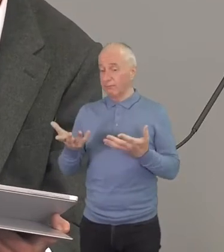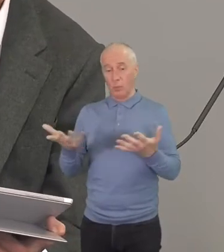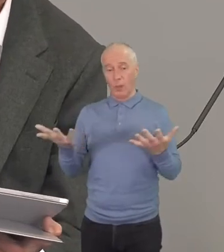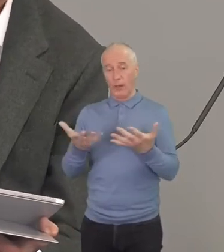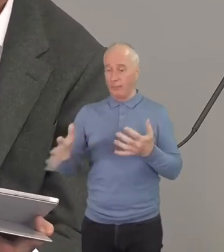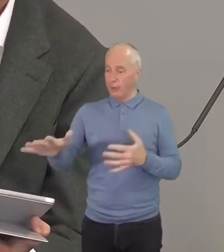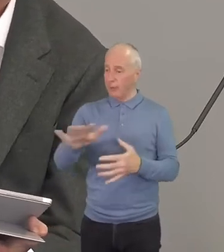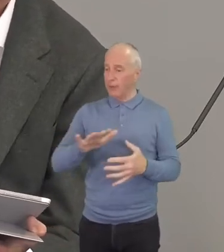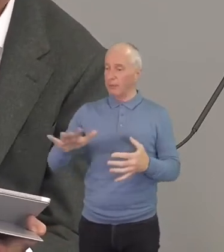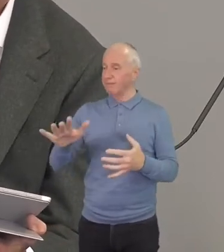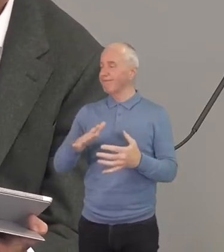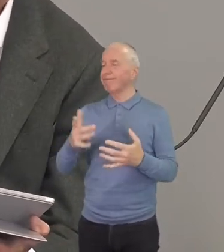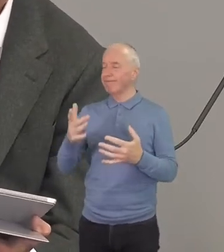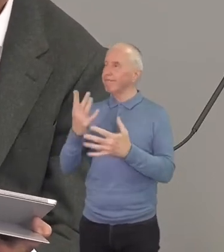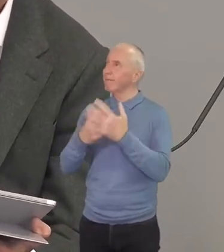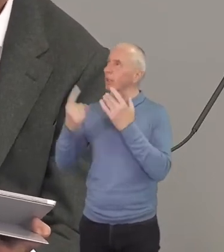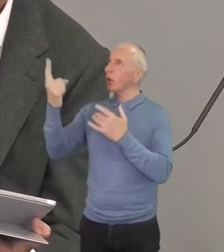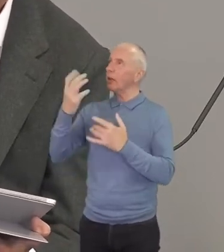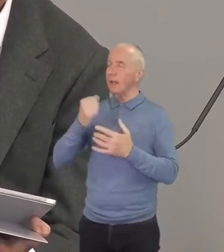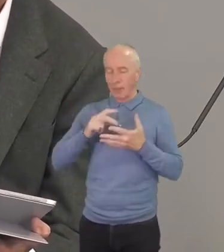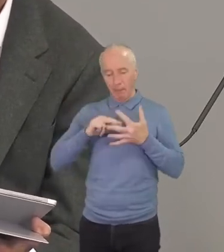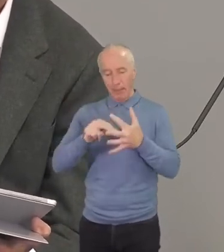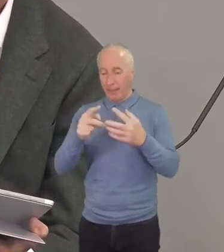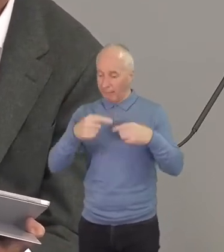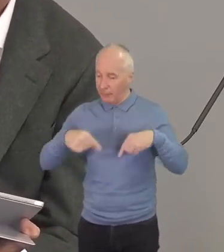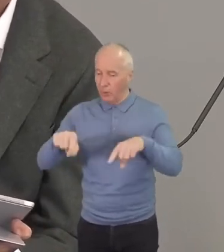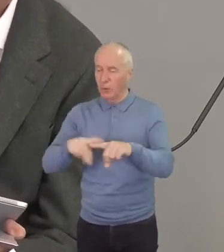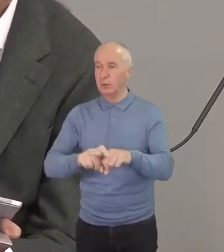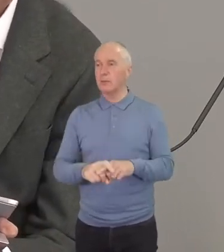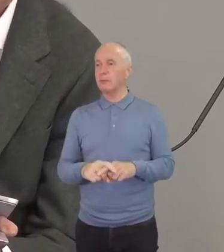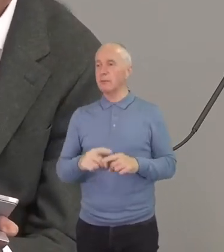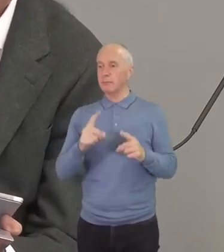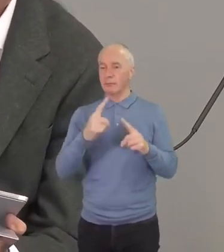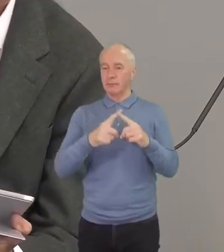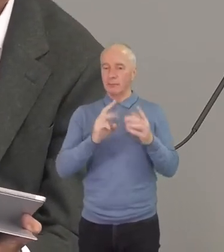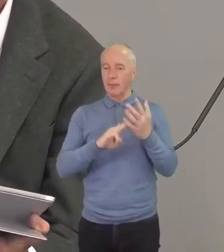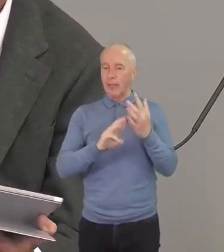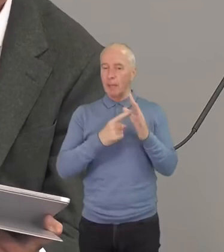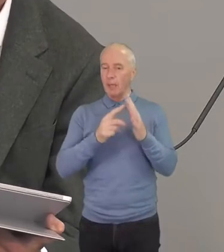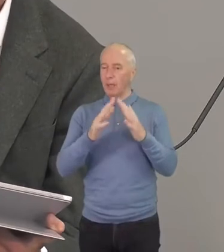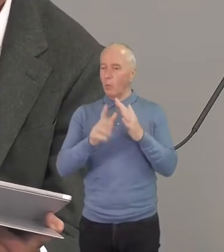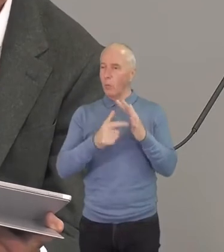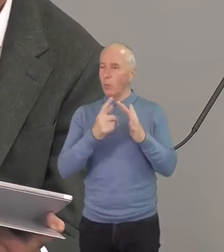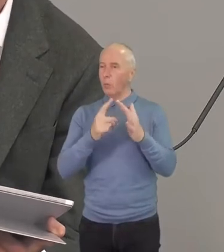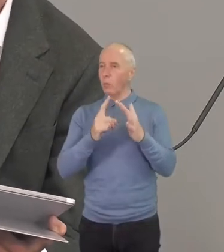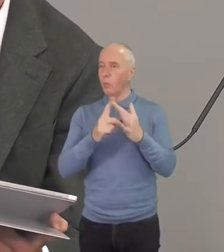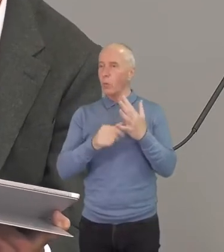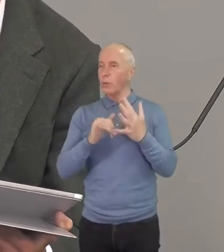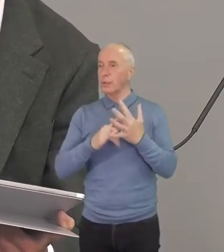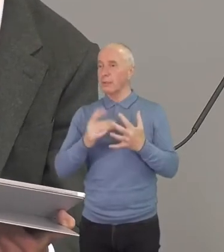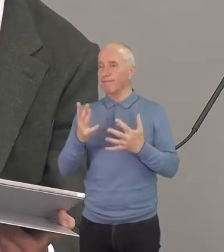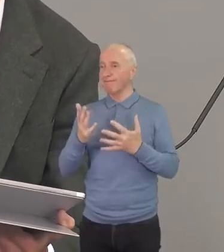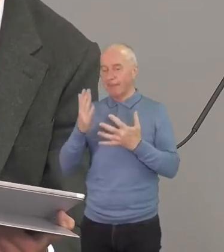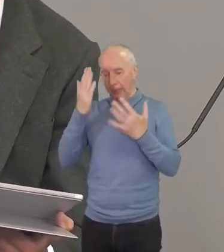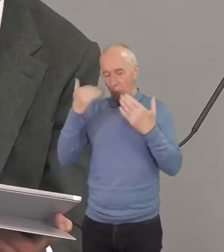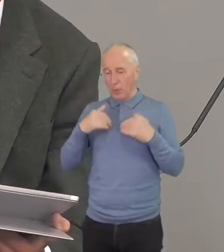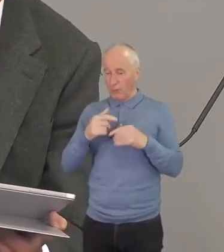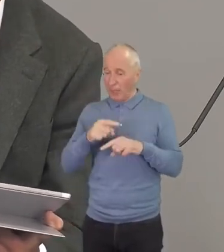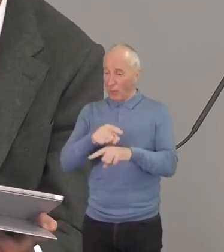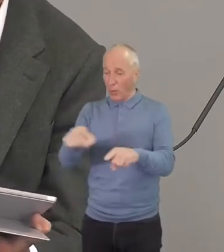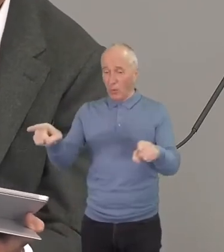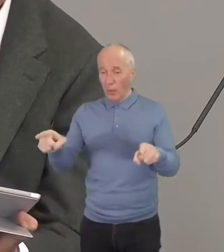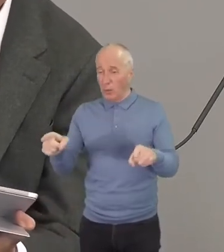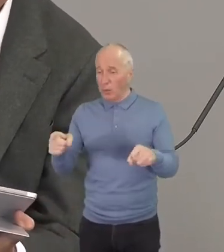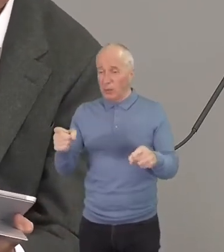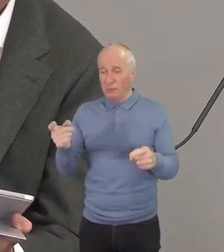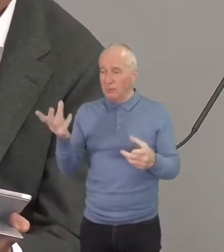for all of us. Thank you for that comment from J.M. Knocker. We've also got a comment from Emma Waters, who says, I don't know about all those listening,